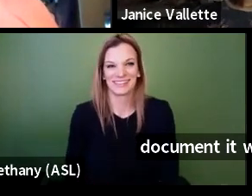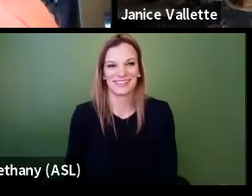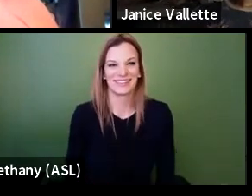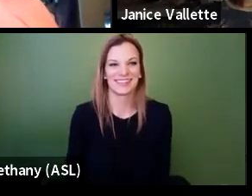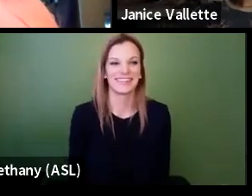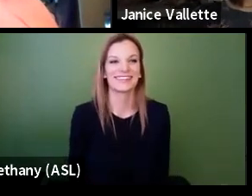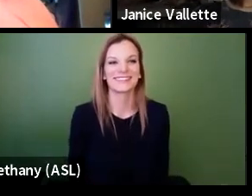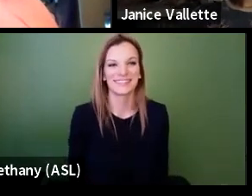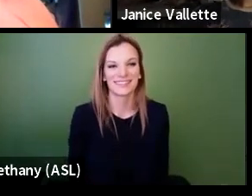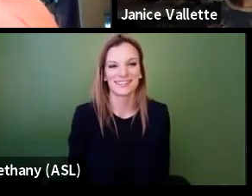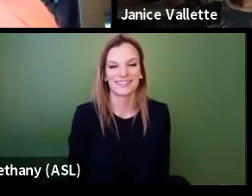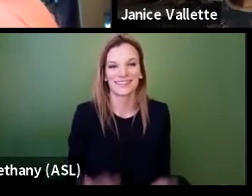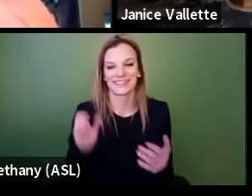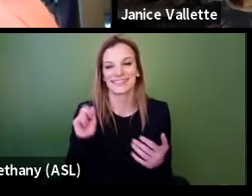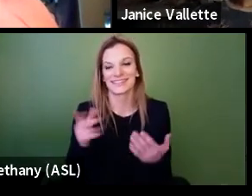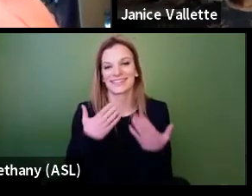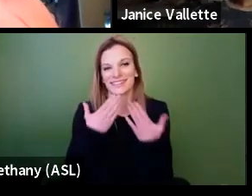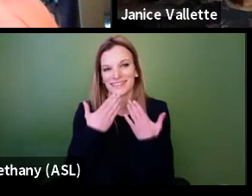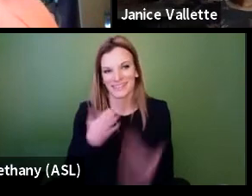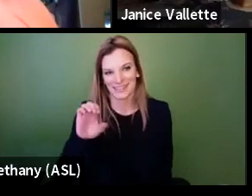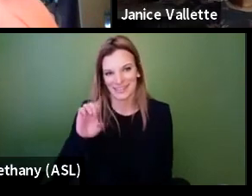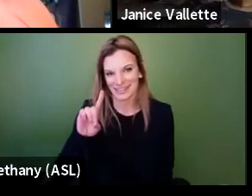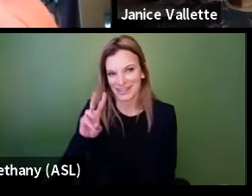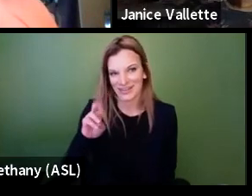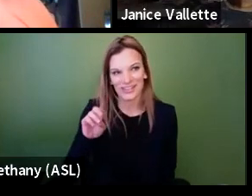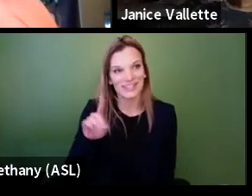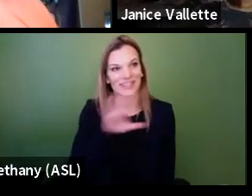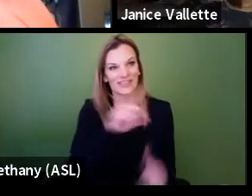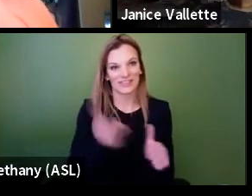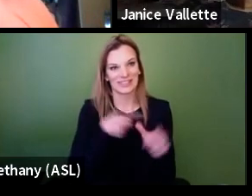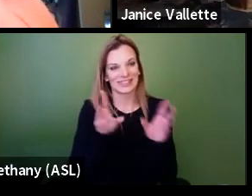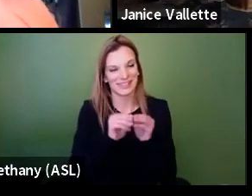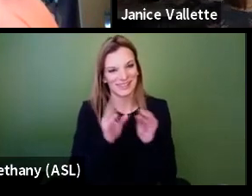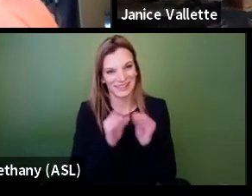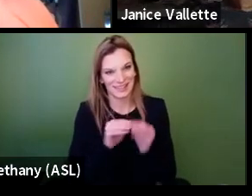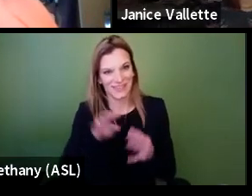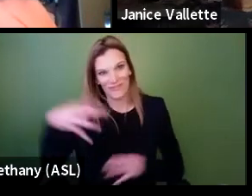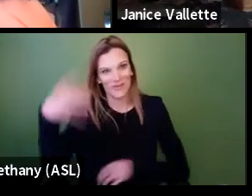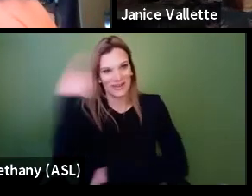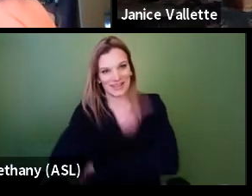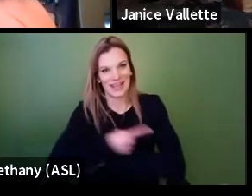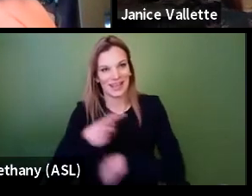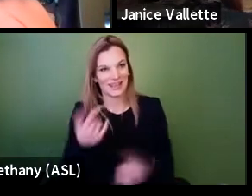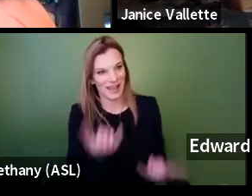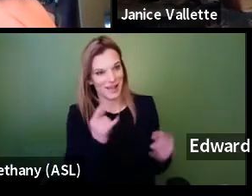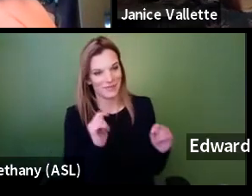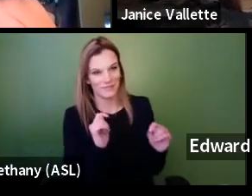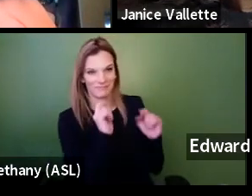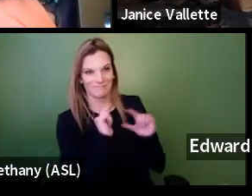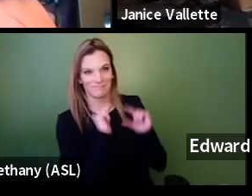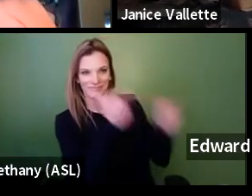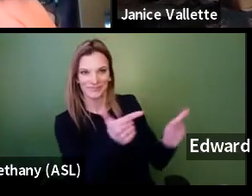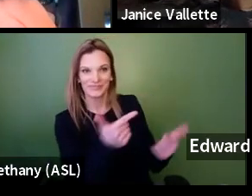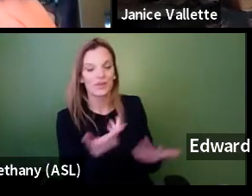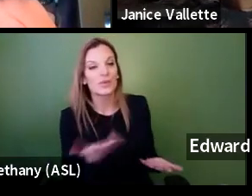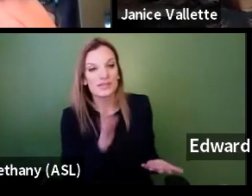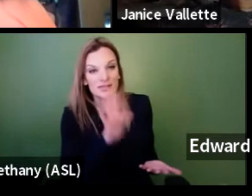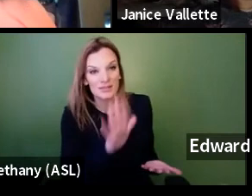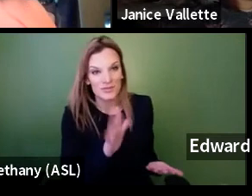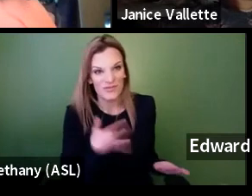Okay, thank you. Edward, here you go on the spot. Your very first meeting, fourth day on the job. What has been your